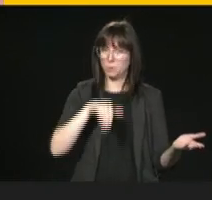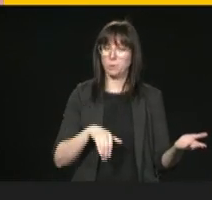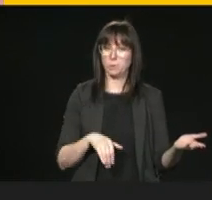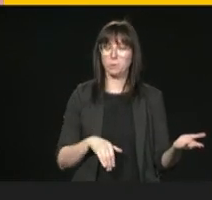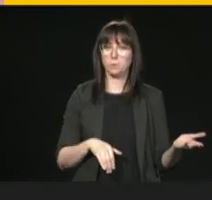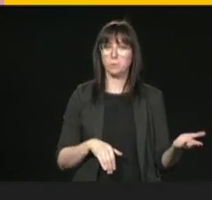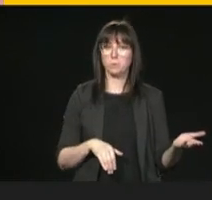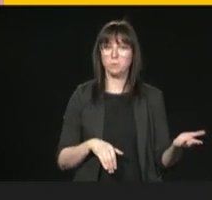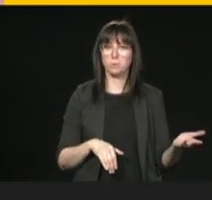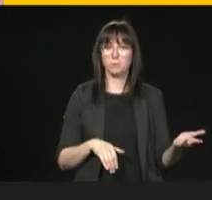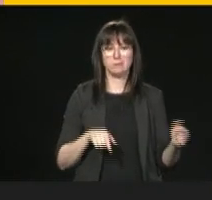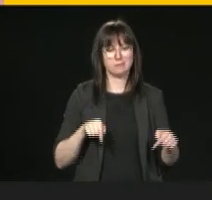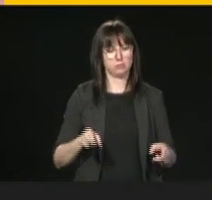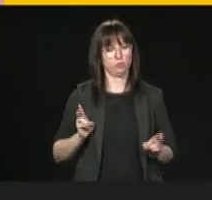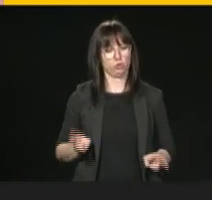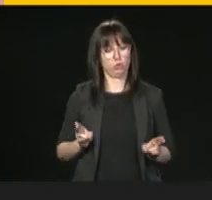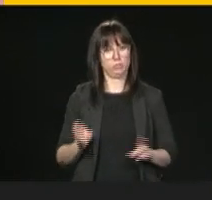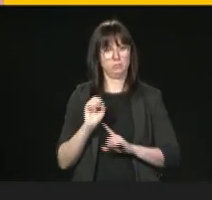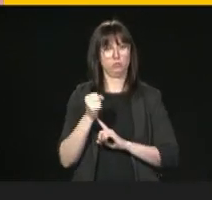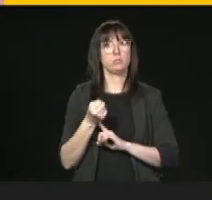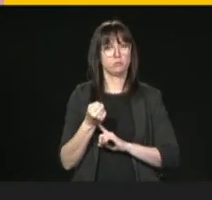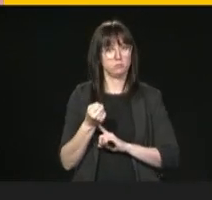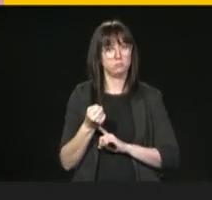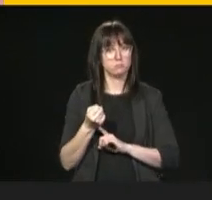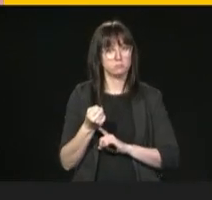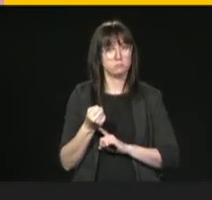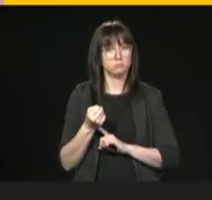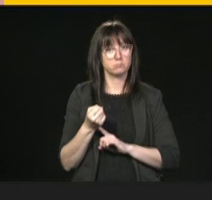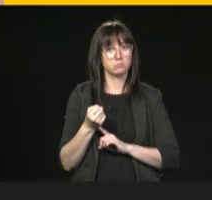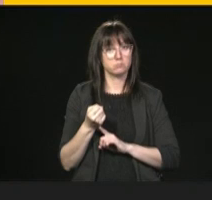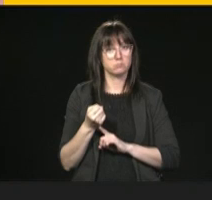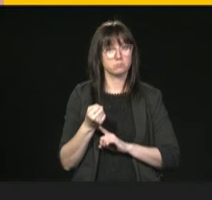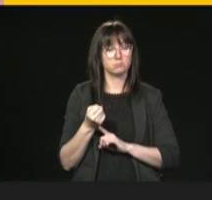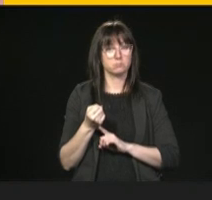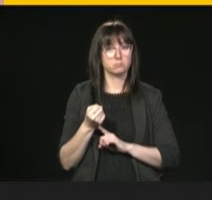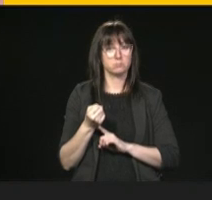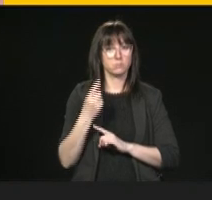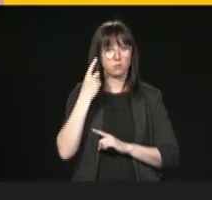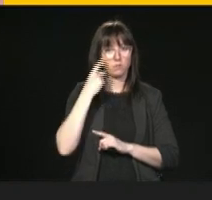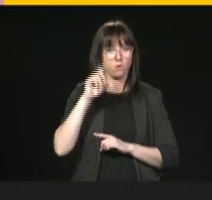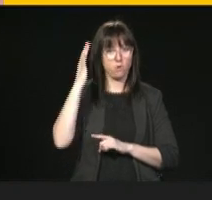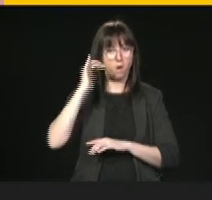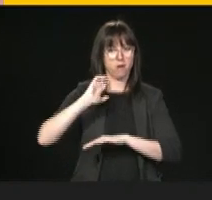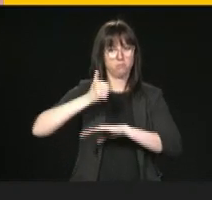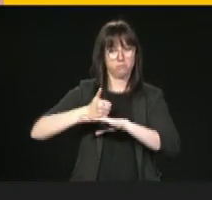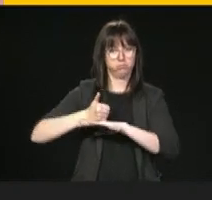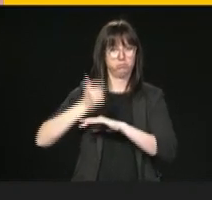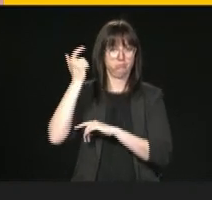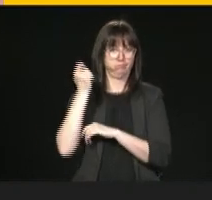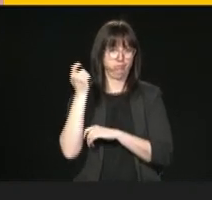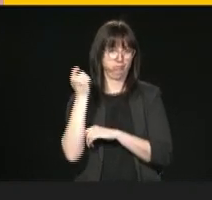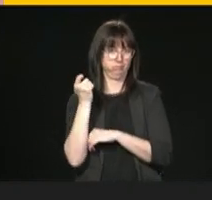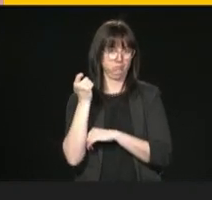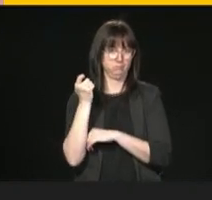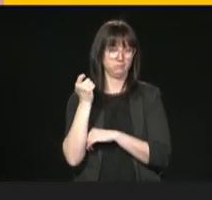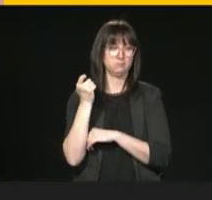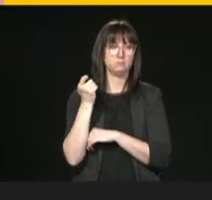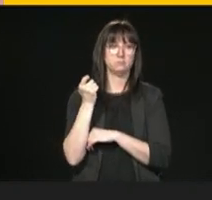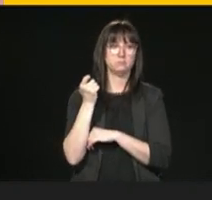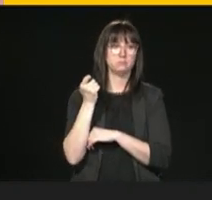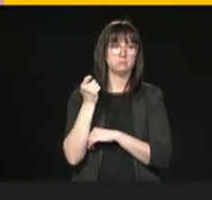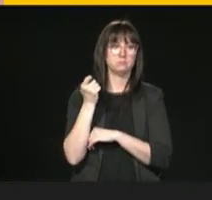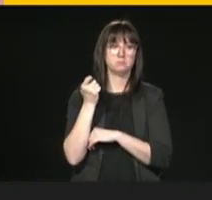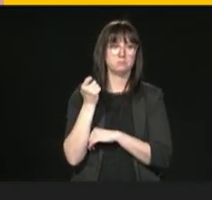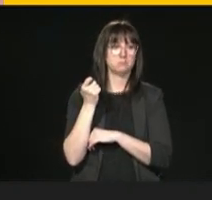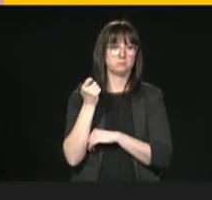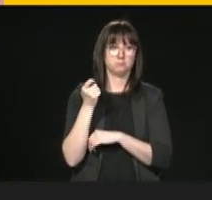situation that led us to establish this benefit. We've never seen situations since the Second World War,